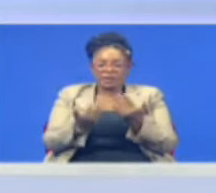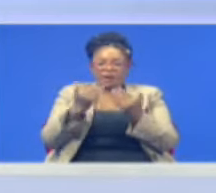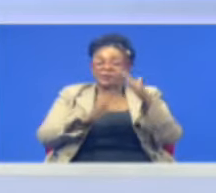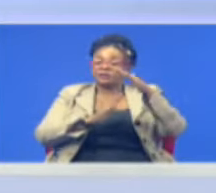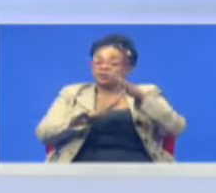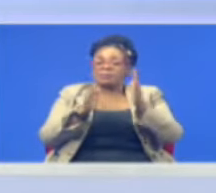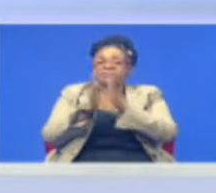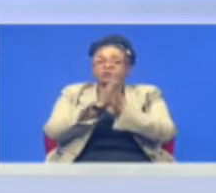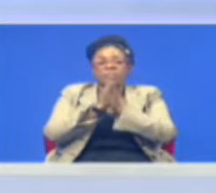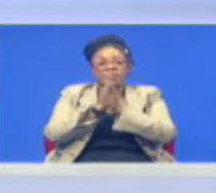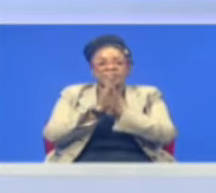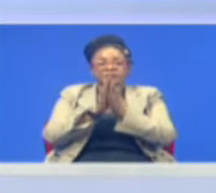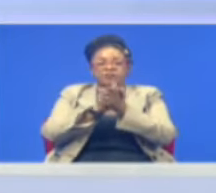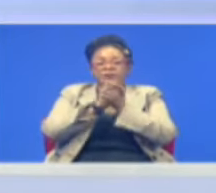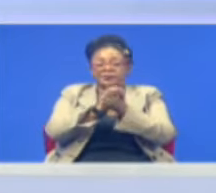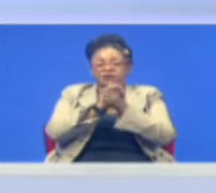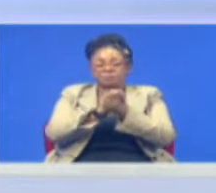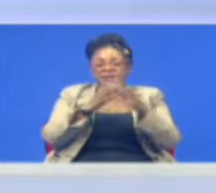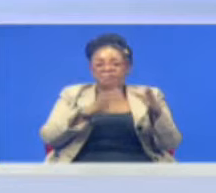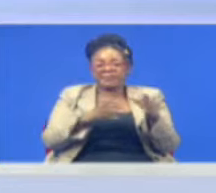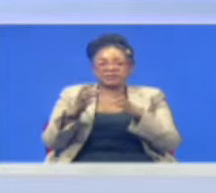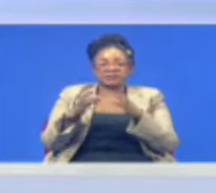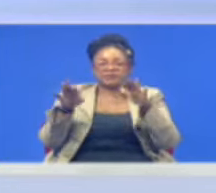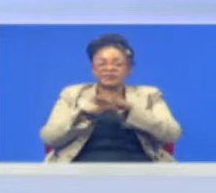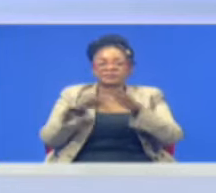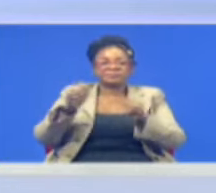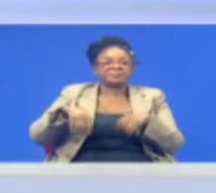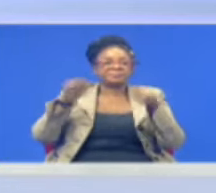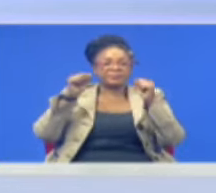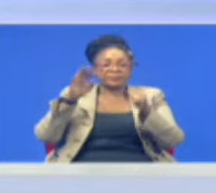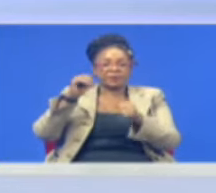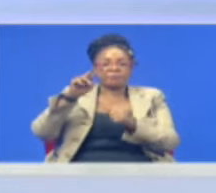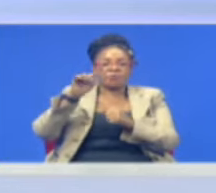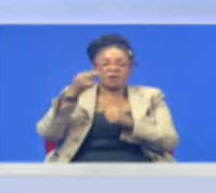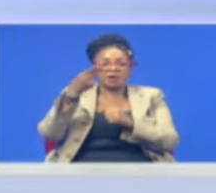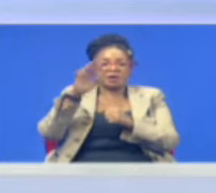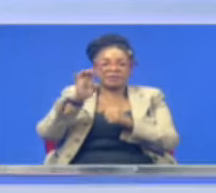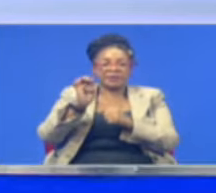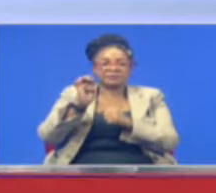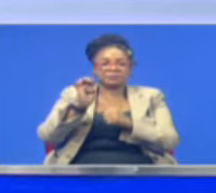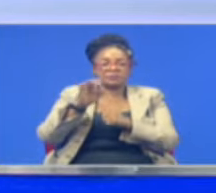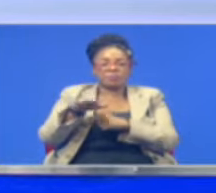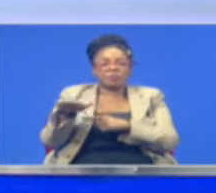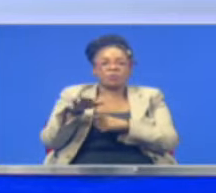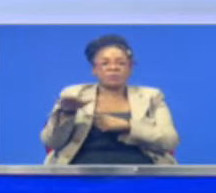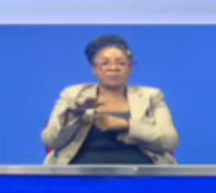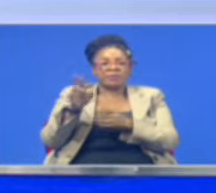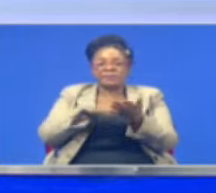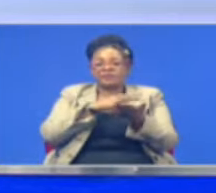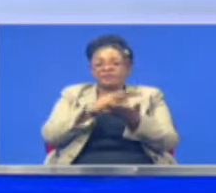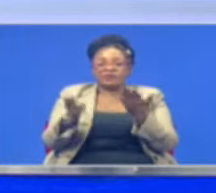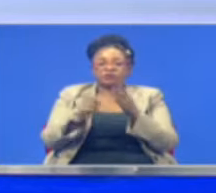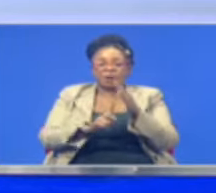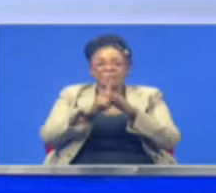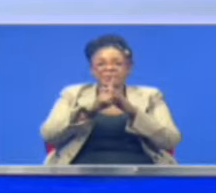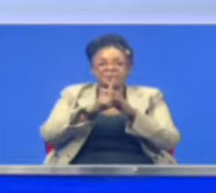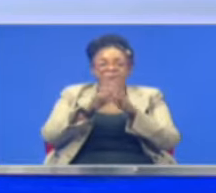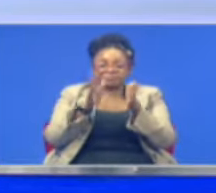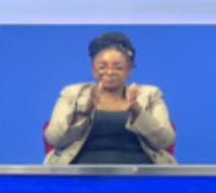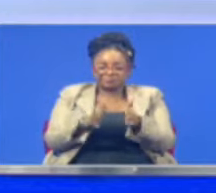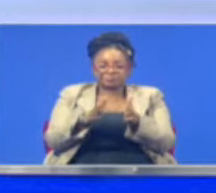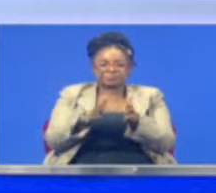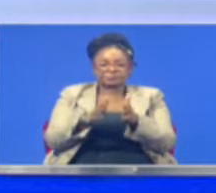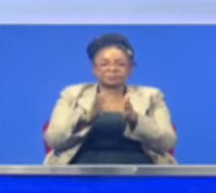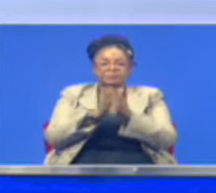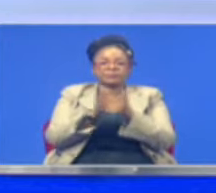And the Jubilee Party's vice chairman, David Morave, this morning failed to appear in person before the